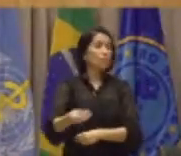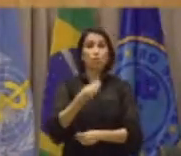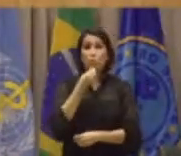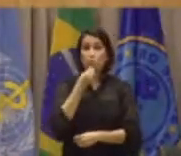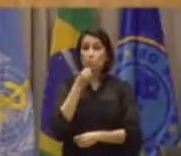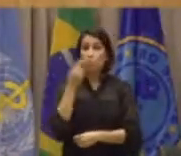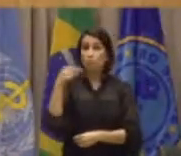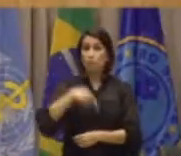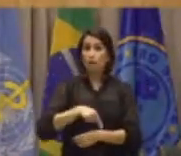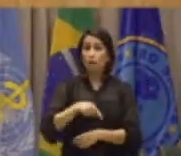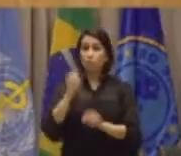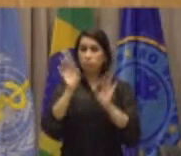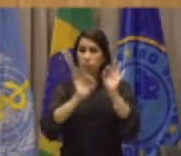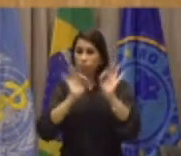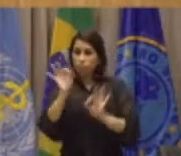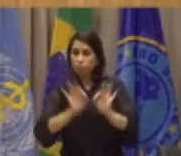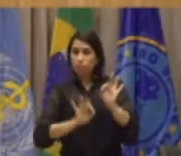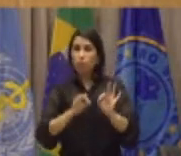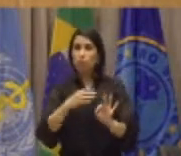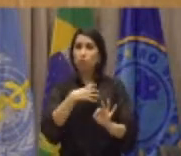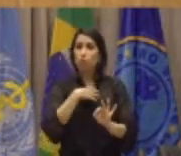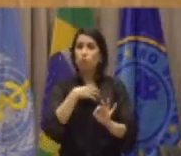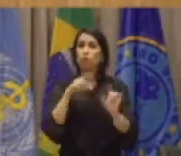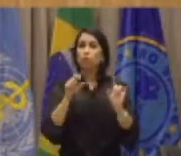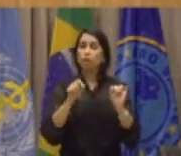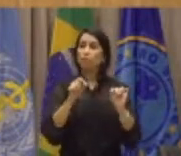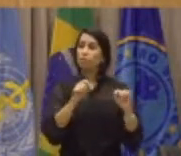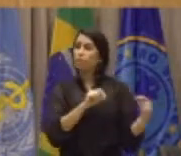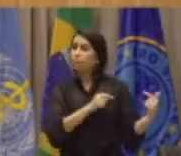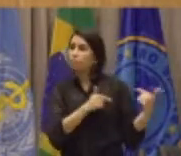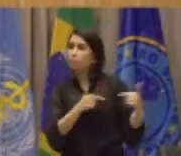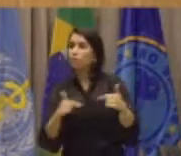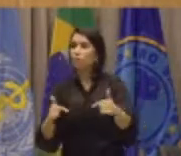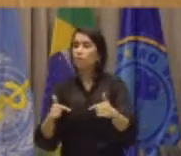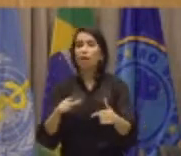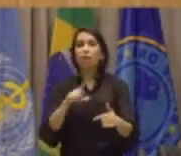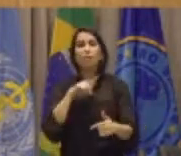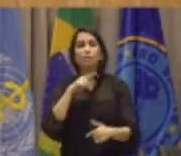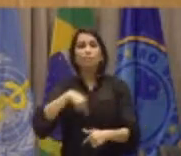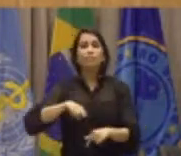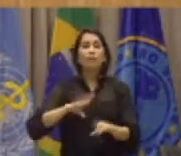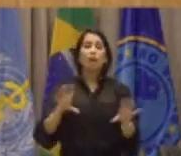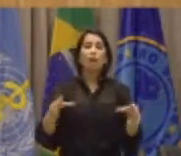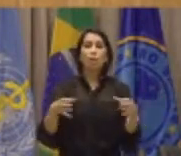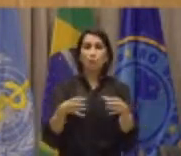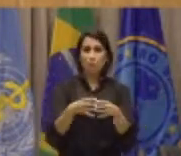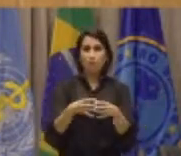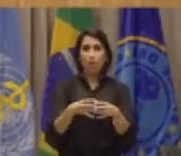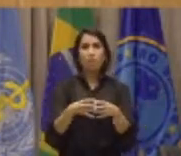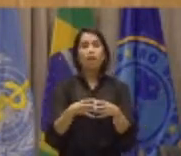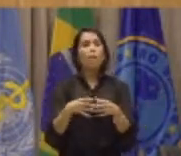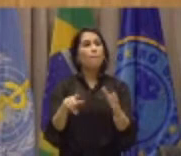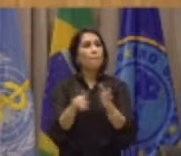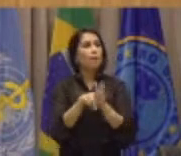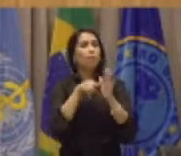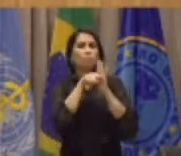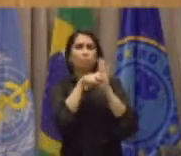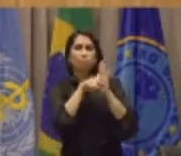for the opportunity to have this type of work and to form